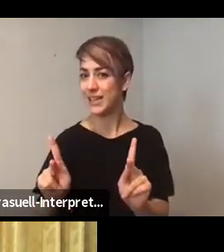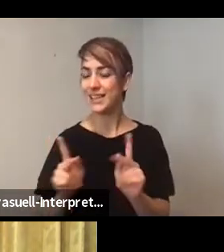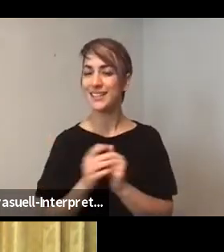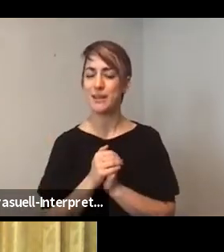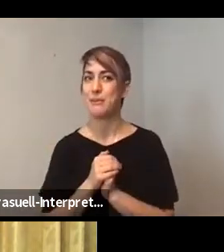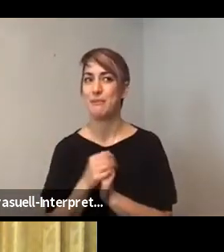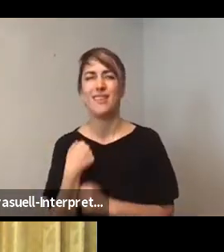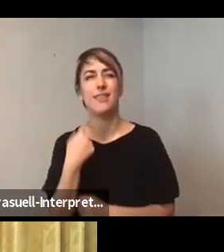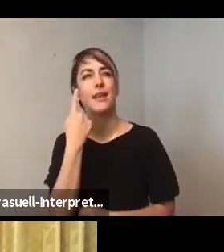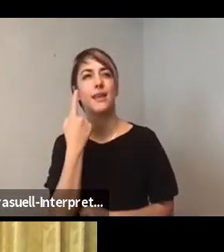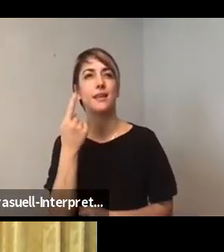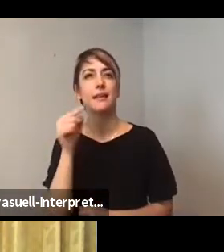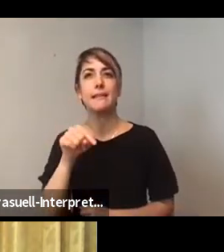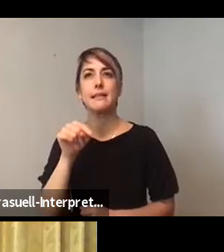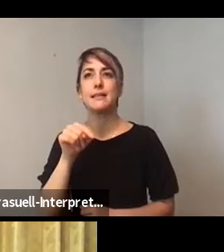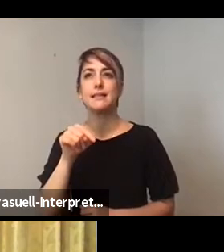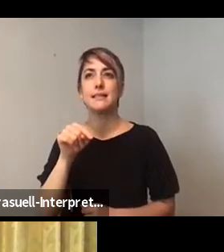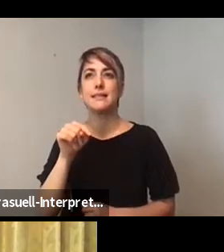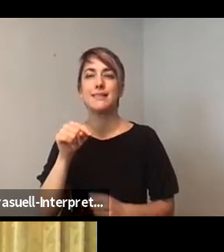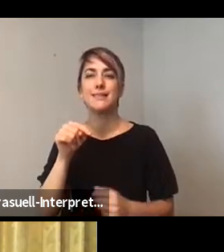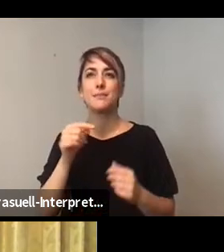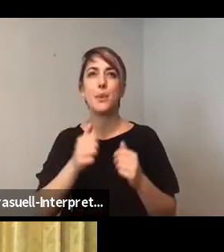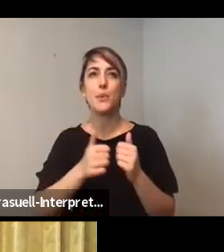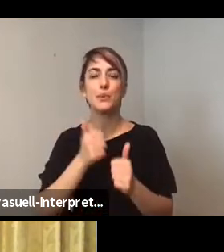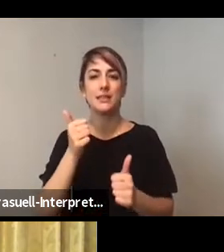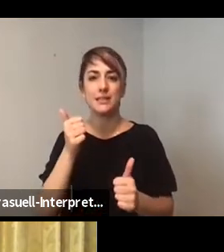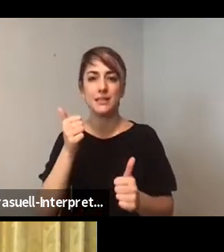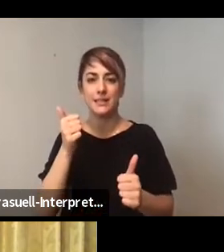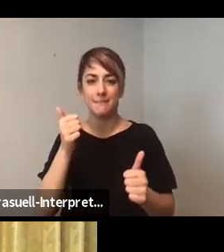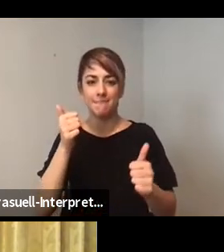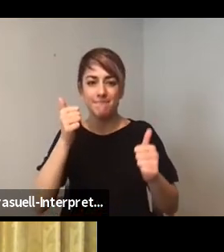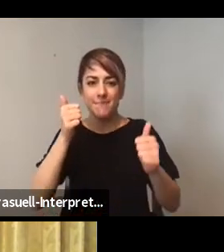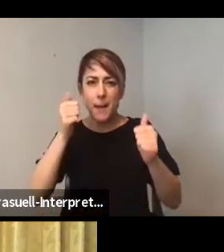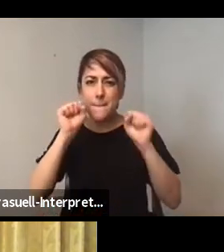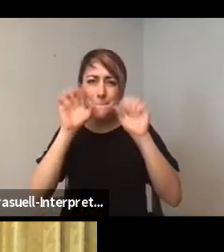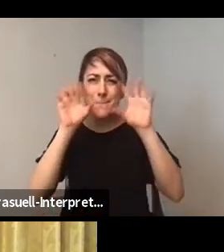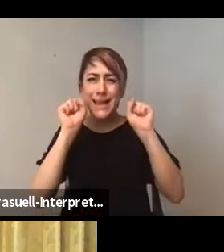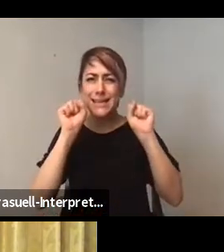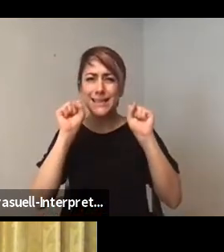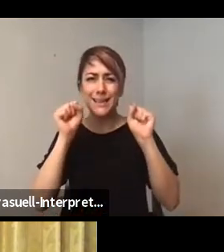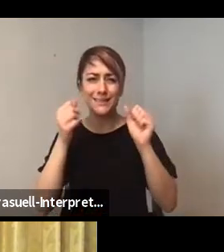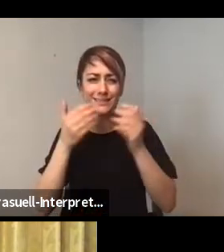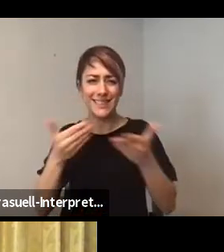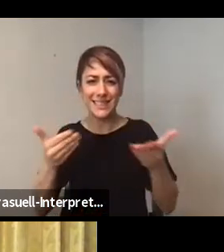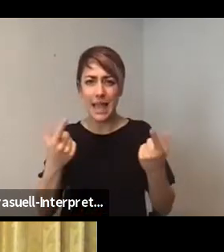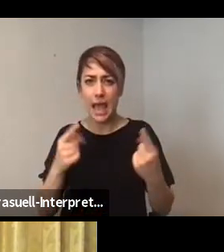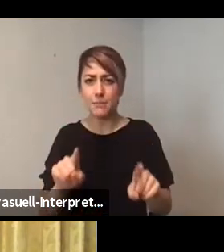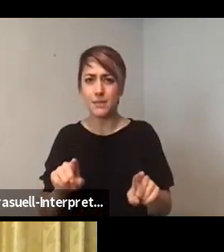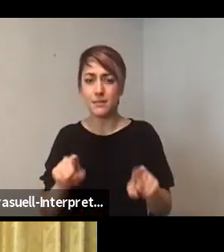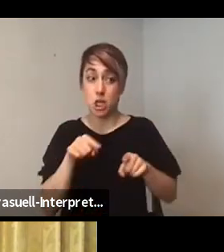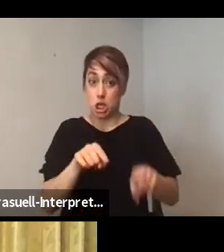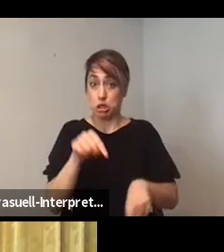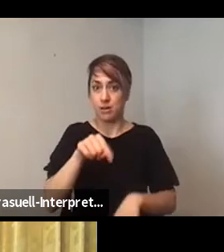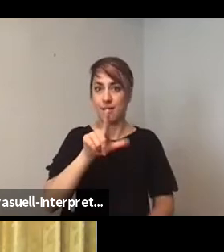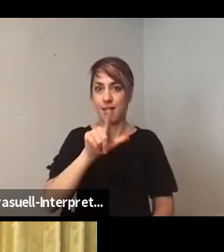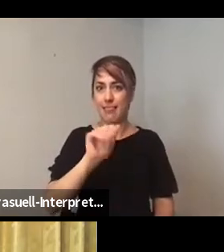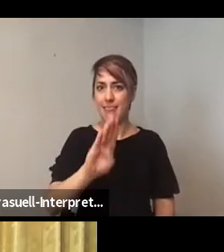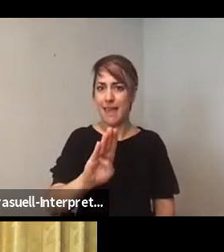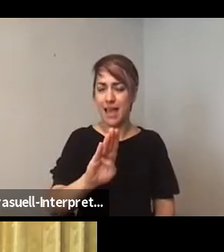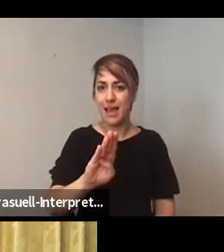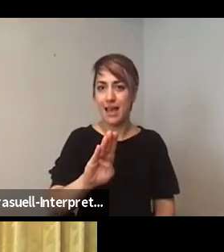is the most amazing thing that happens during the lab. And this is an opportunity to work, to